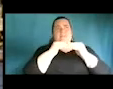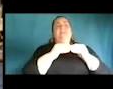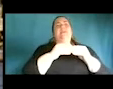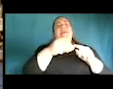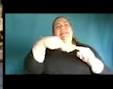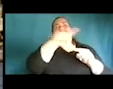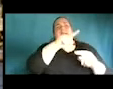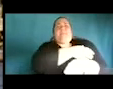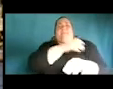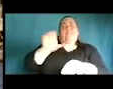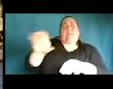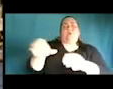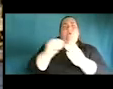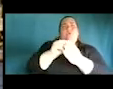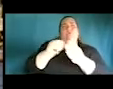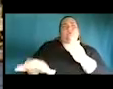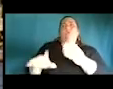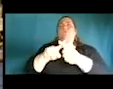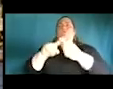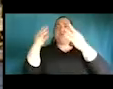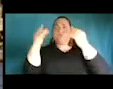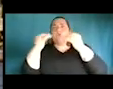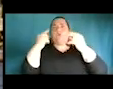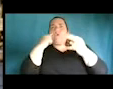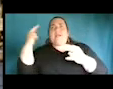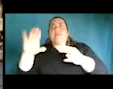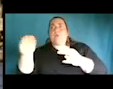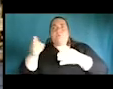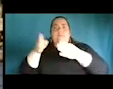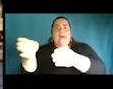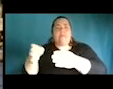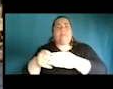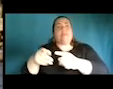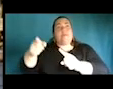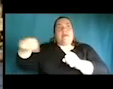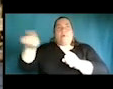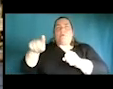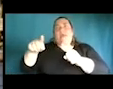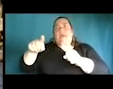upon and expand their own pathways as they navigate the uncharted present and future.